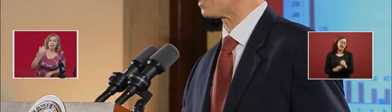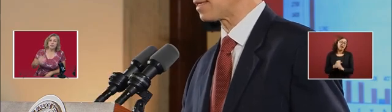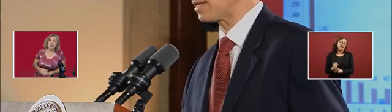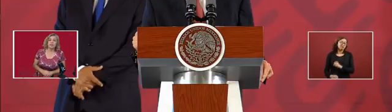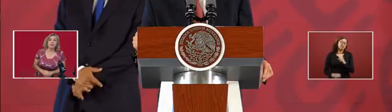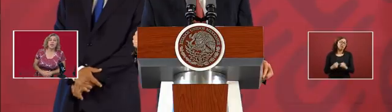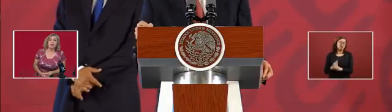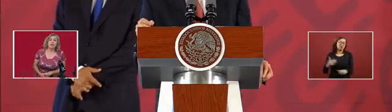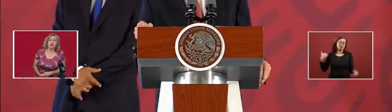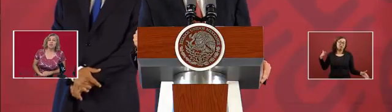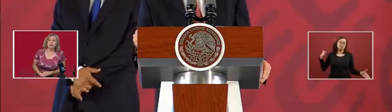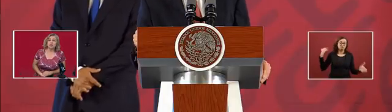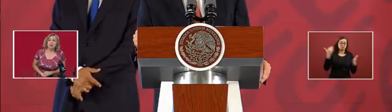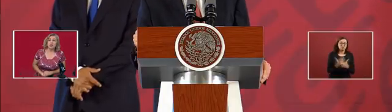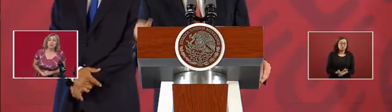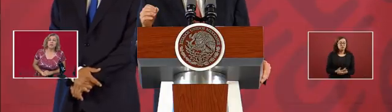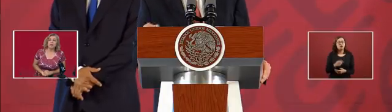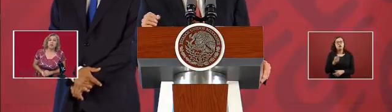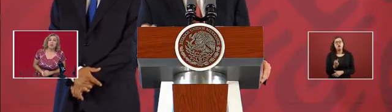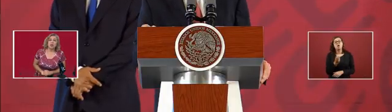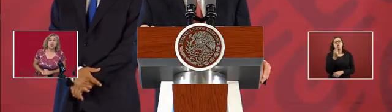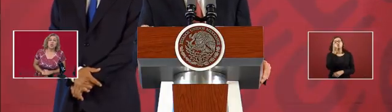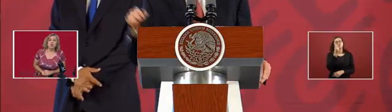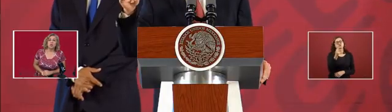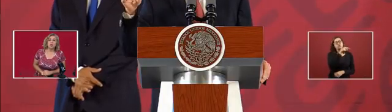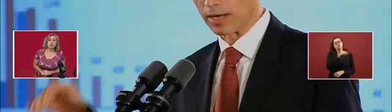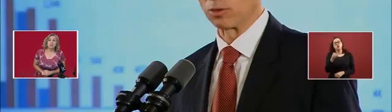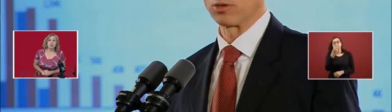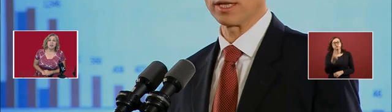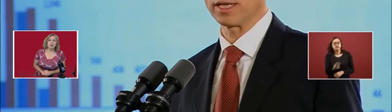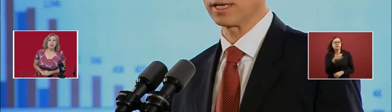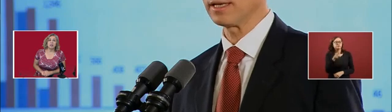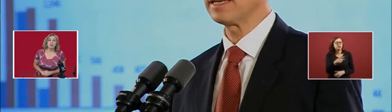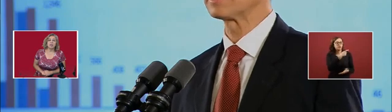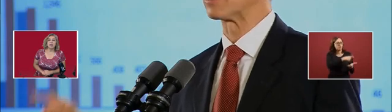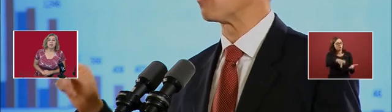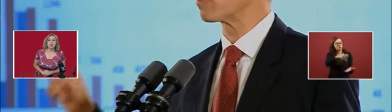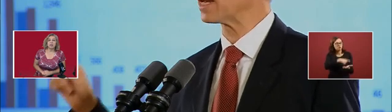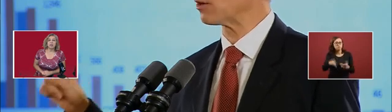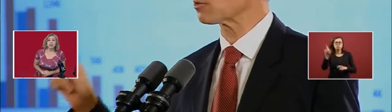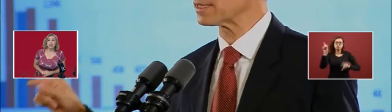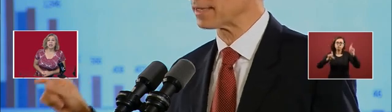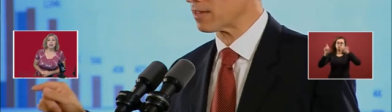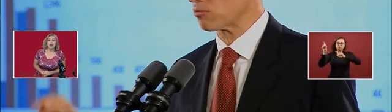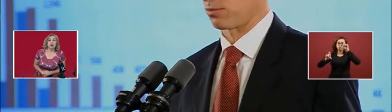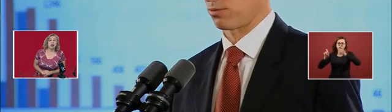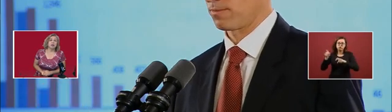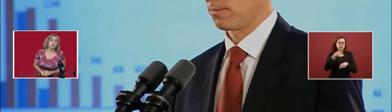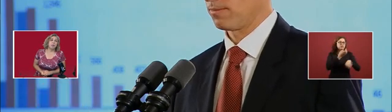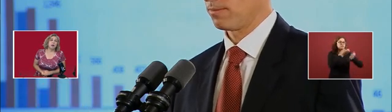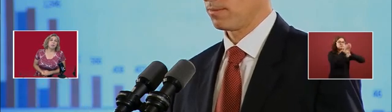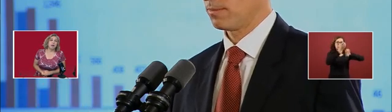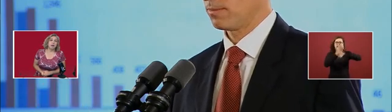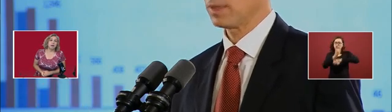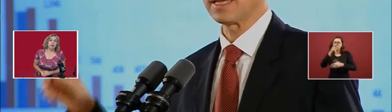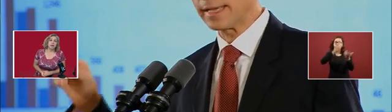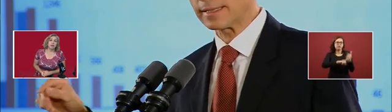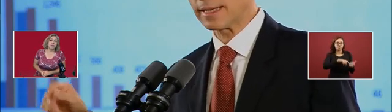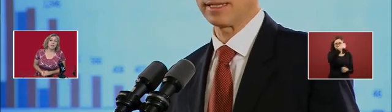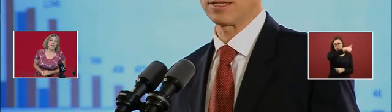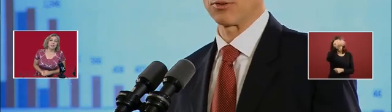to position themselves in order to get money. So this signal, they're trying to say that we didn't put